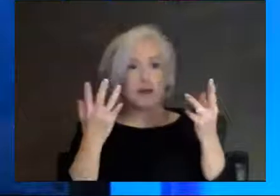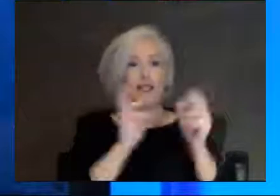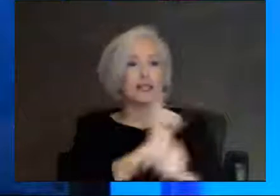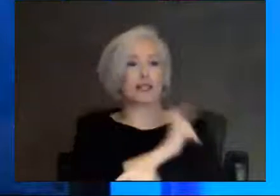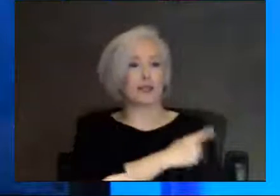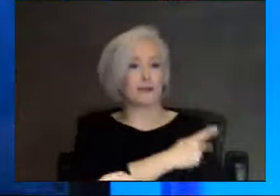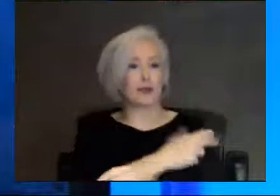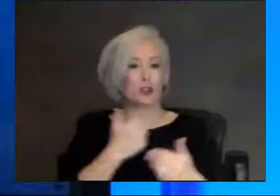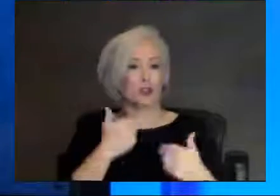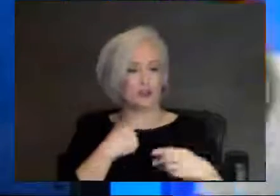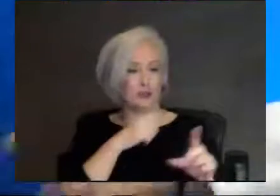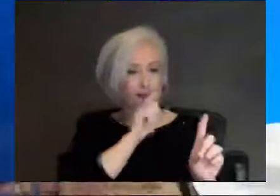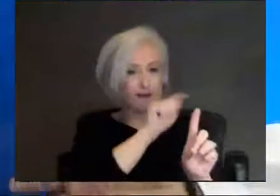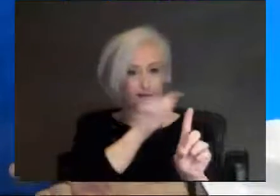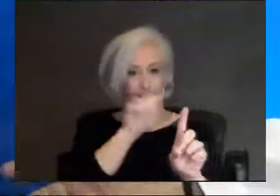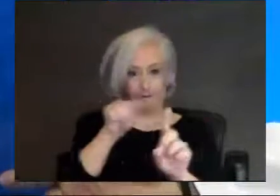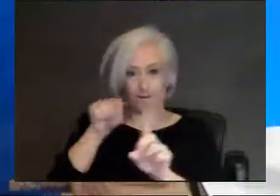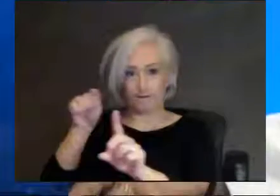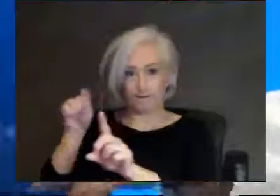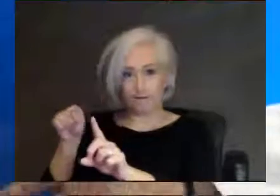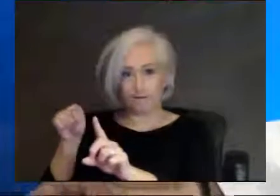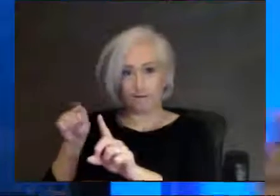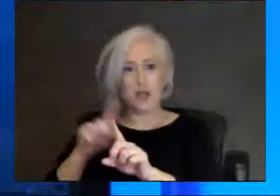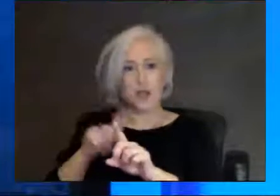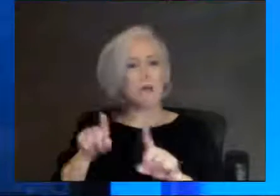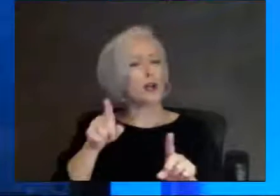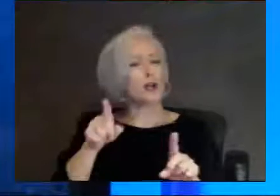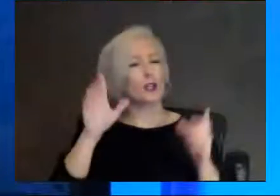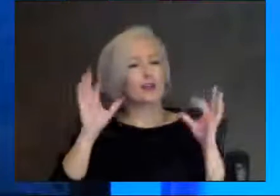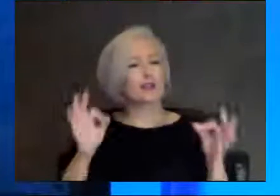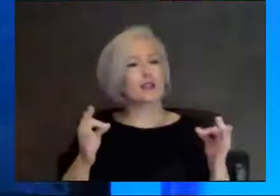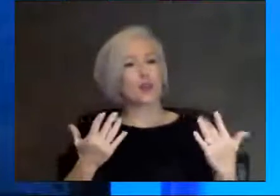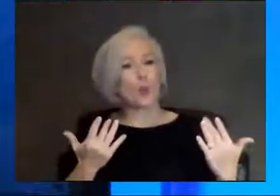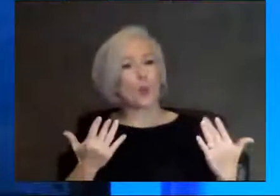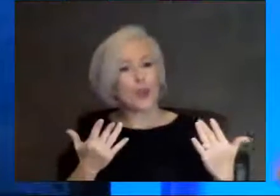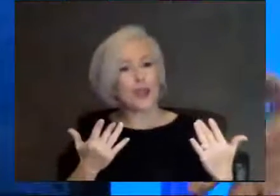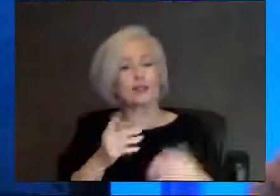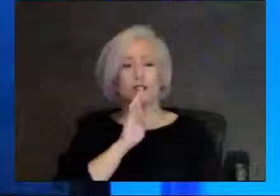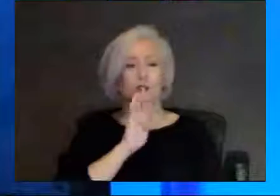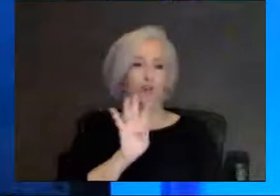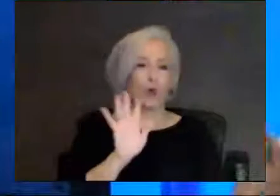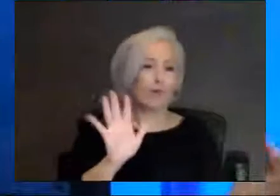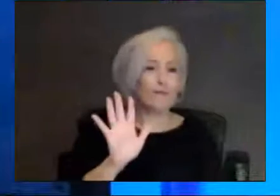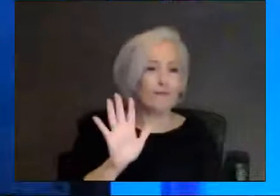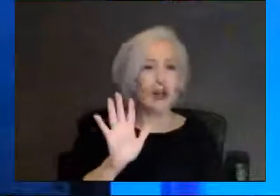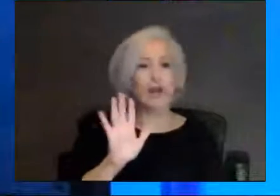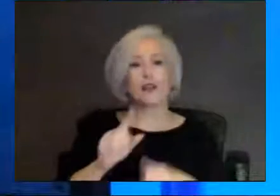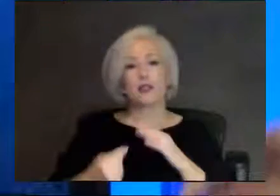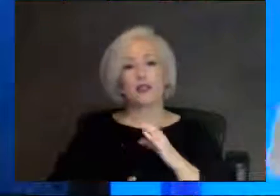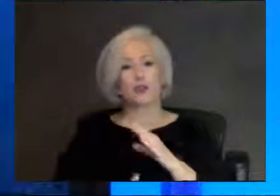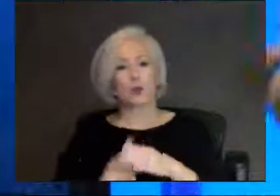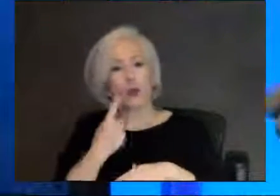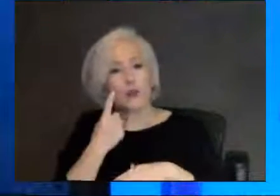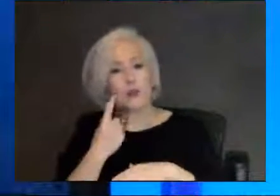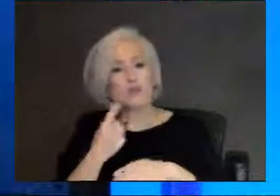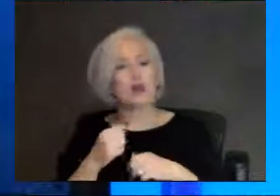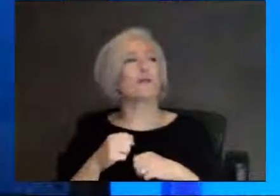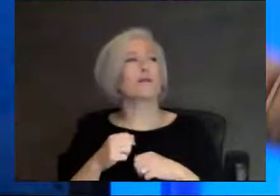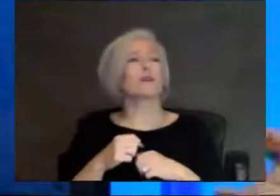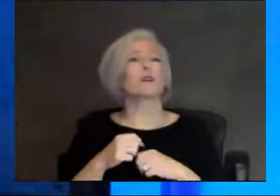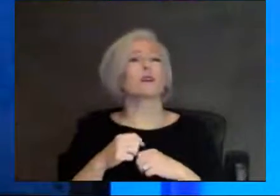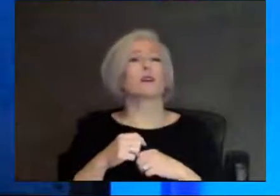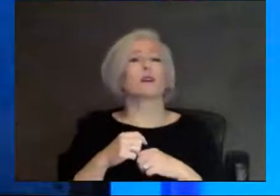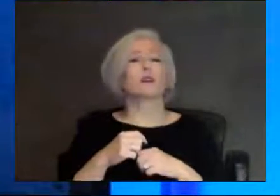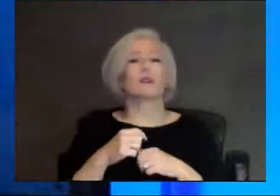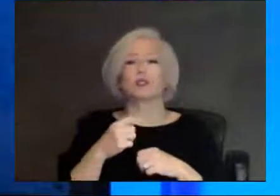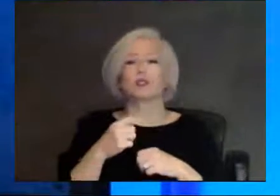wait till age 45 to really go and get colonoscopy, or 50. Now it's 45, so you can get screened at 45, and if you have polyps